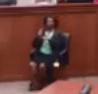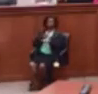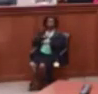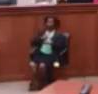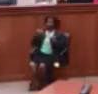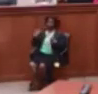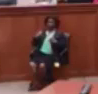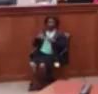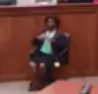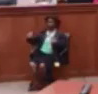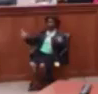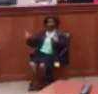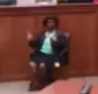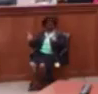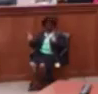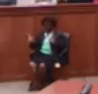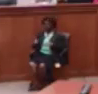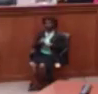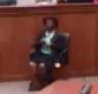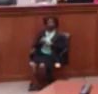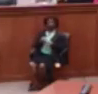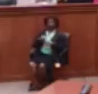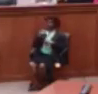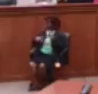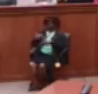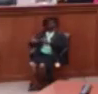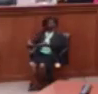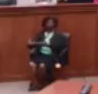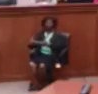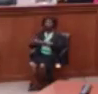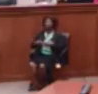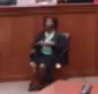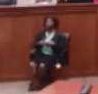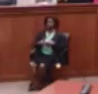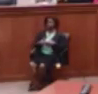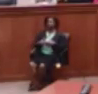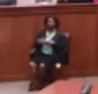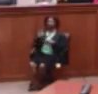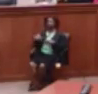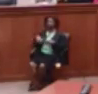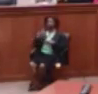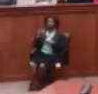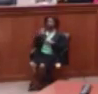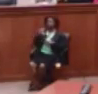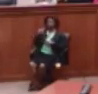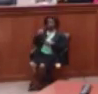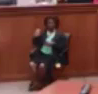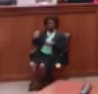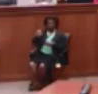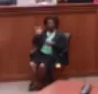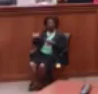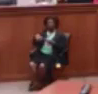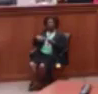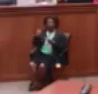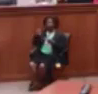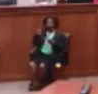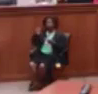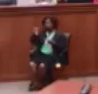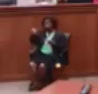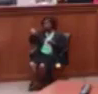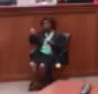courses, whether they're CTE courses in a Jumpstart pathway for dual enrollment credit, or whether they're core academic